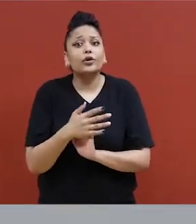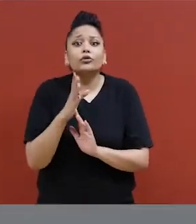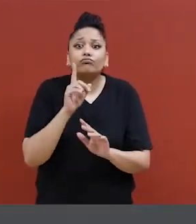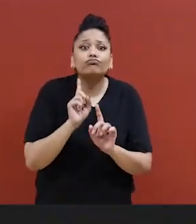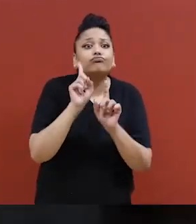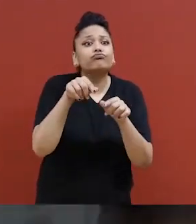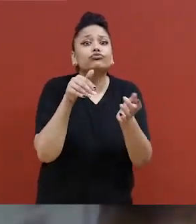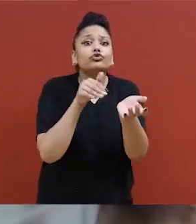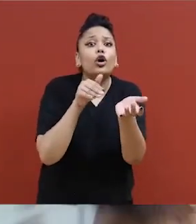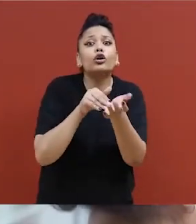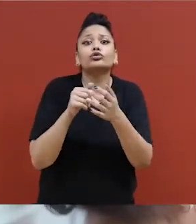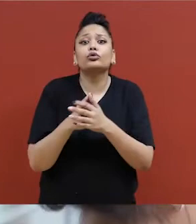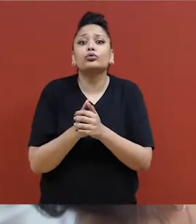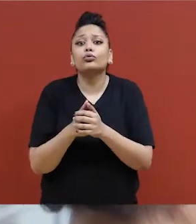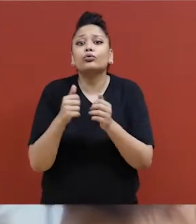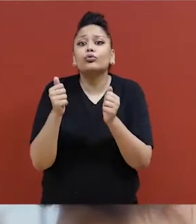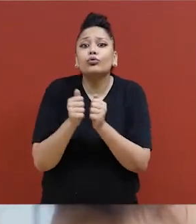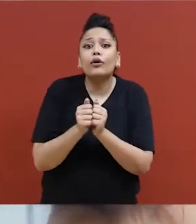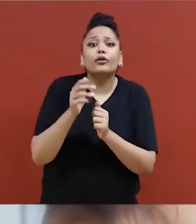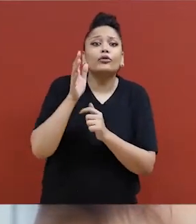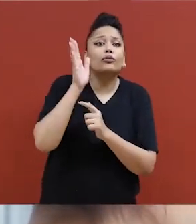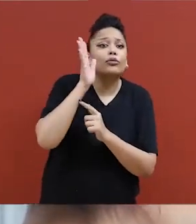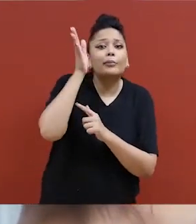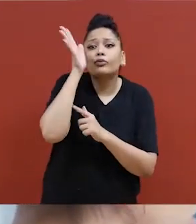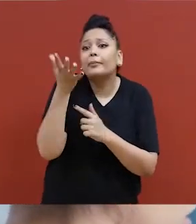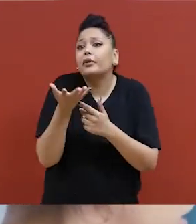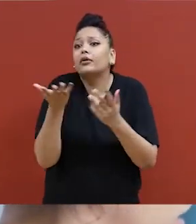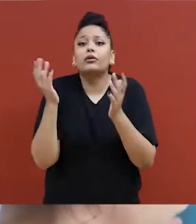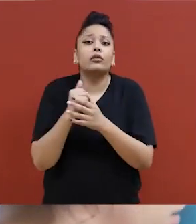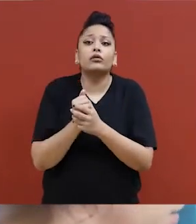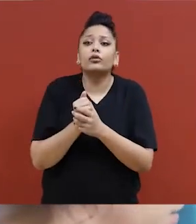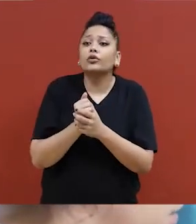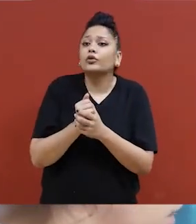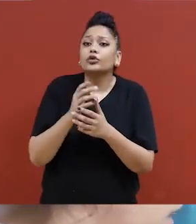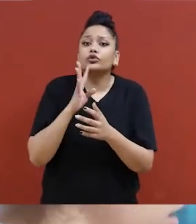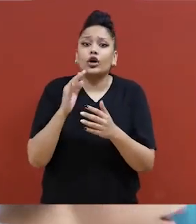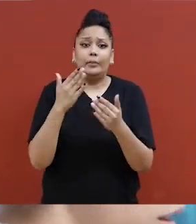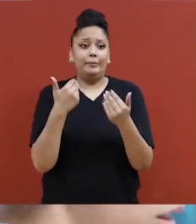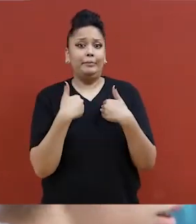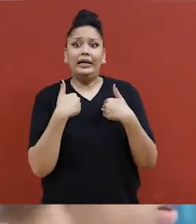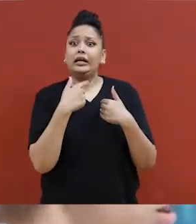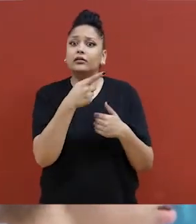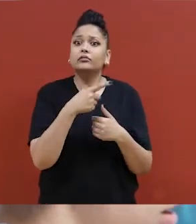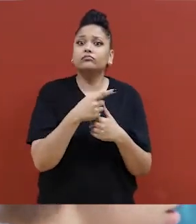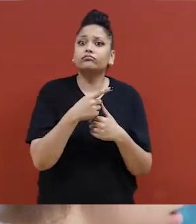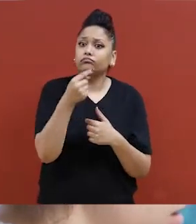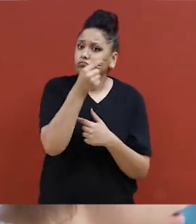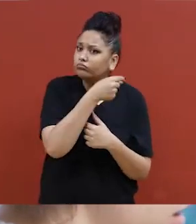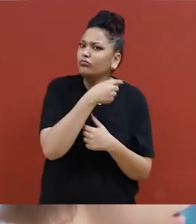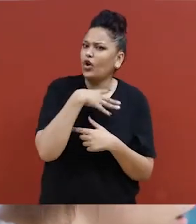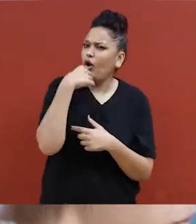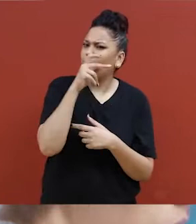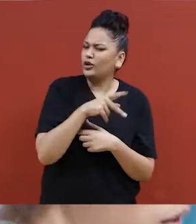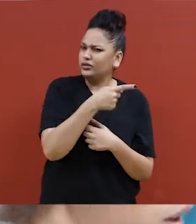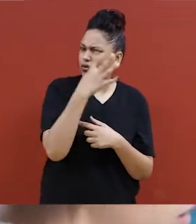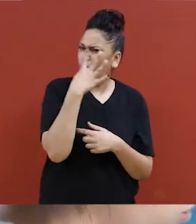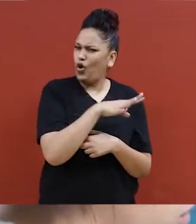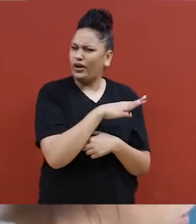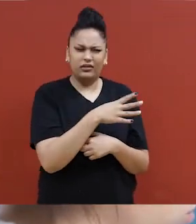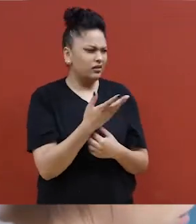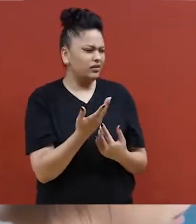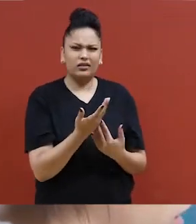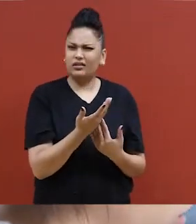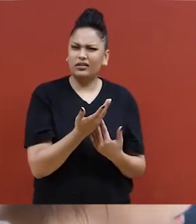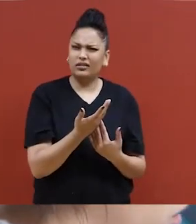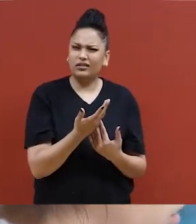doctor with one of our elders, right? Suddenly the doctor is talking to us and not to the